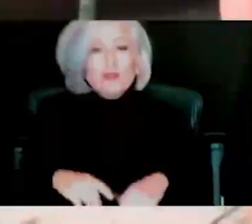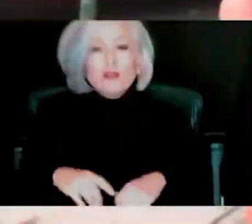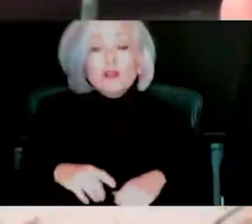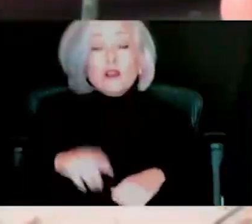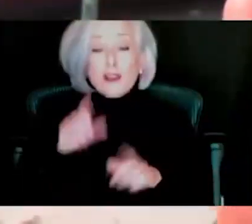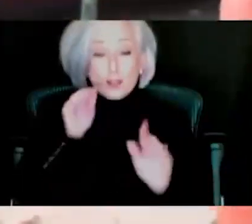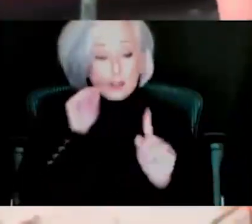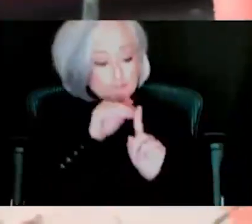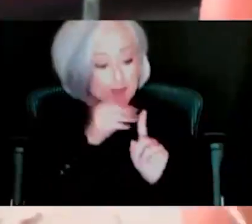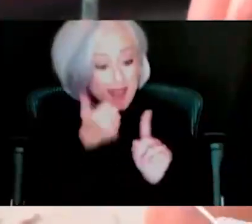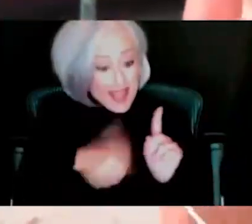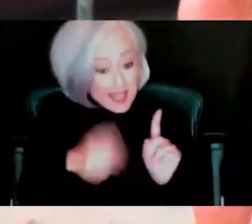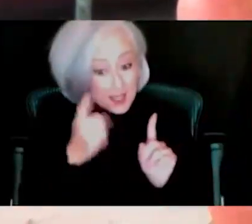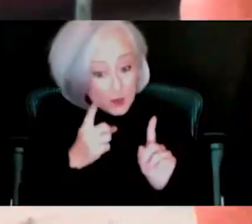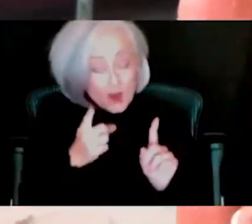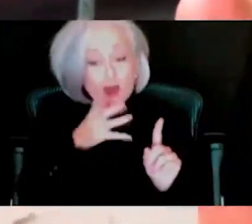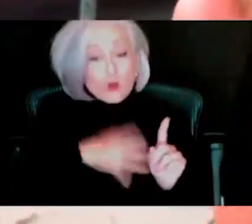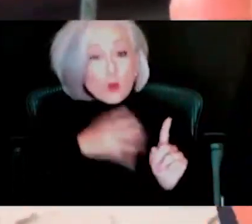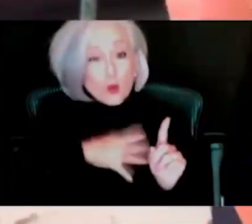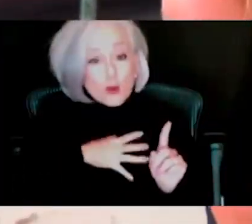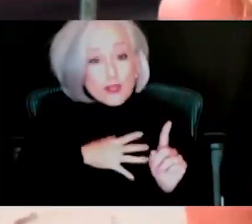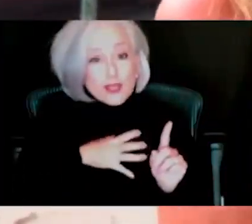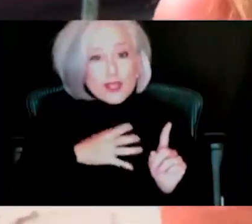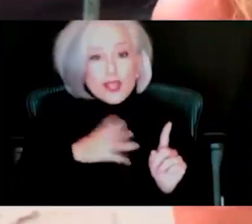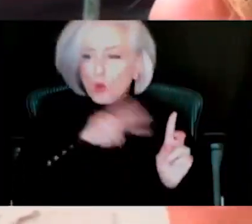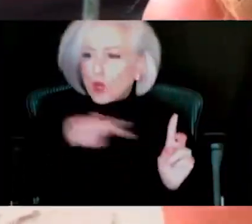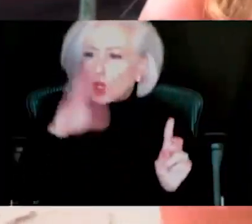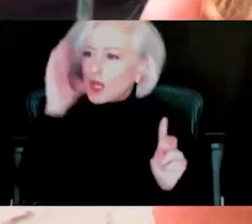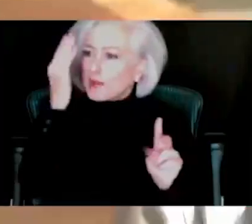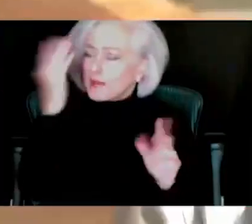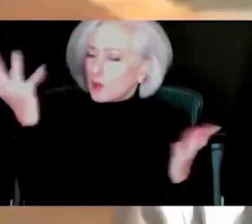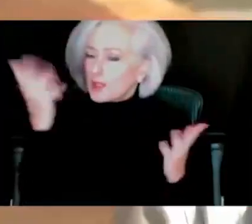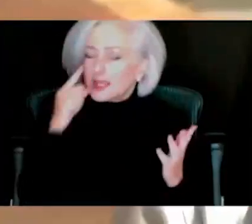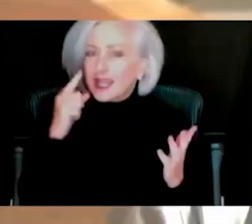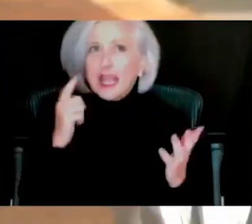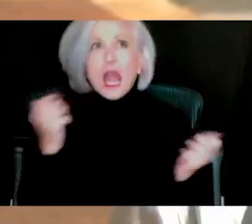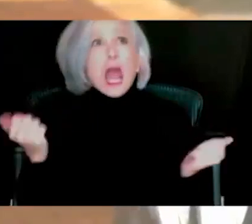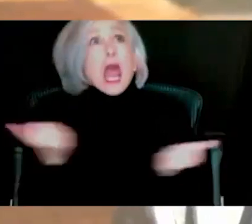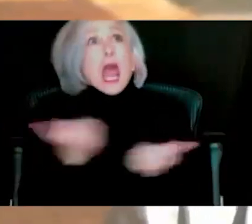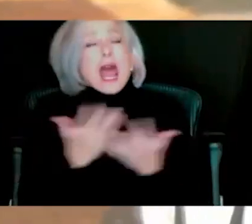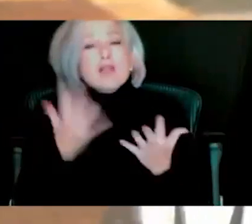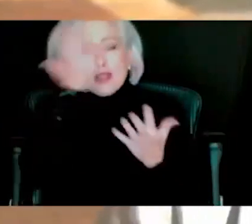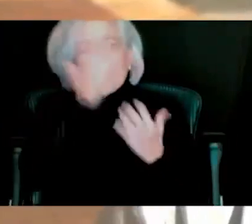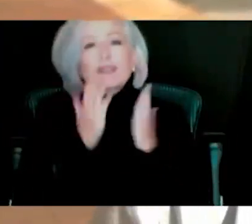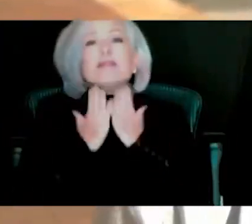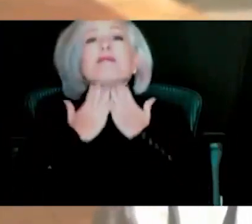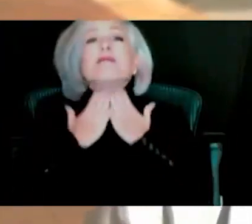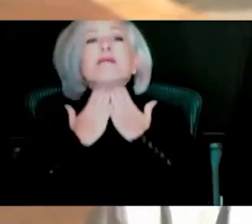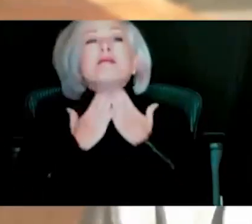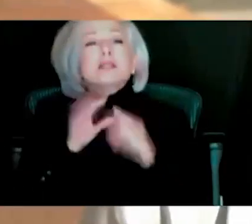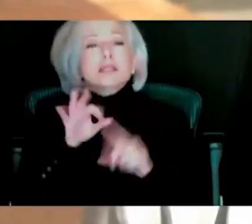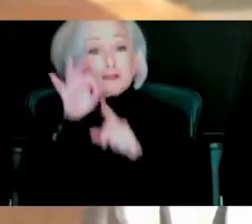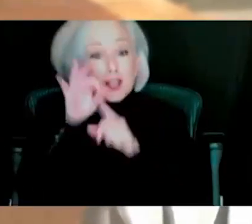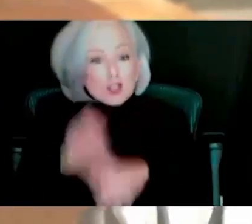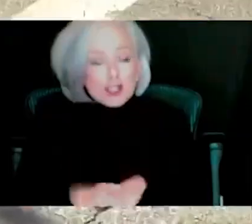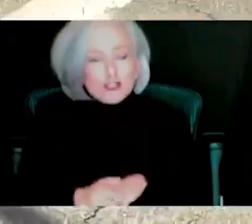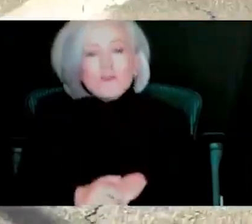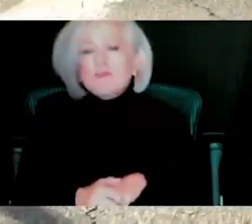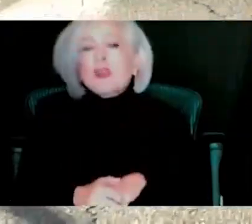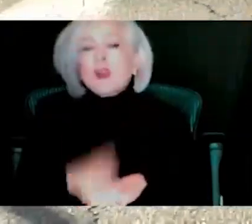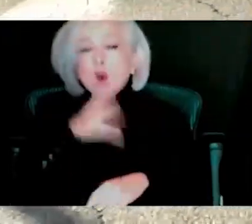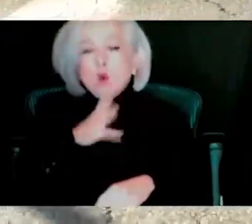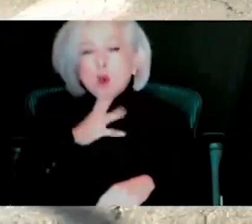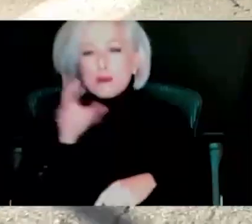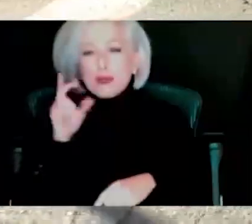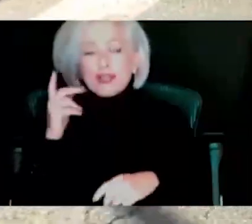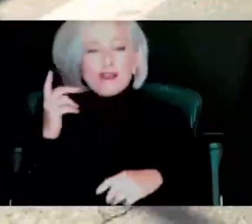God. Oh, all of it. Like in this. Oh, yeah, absolutely. The only thing I hear women worry about is just like stretch marks. And